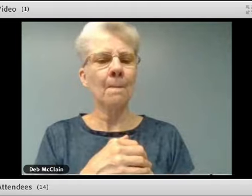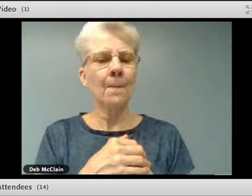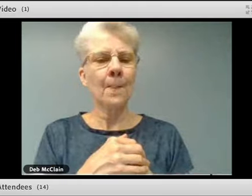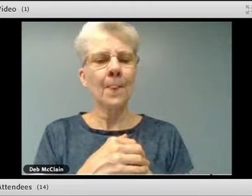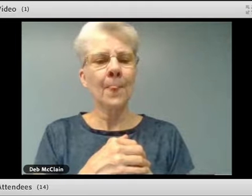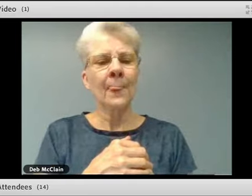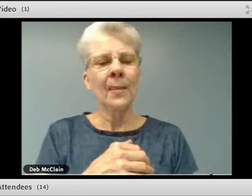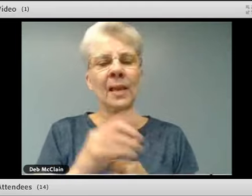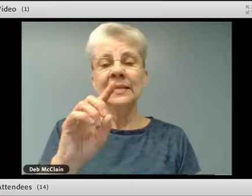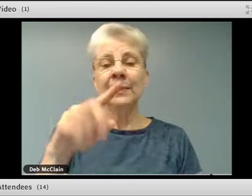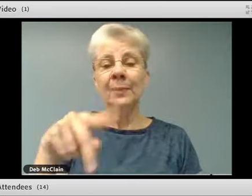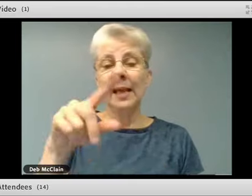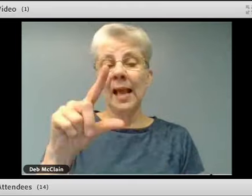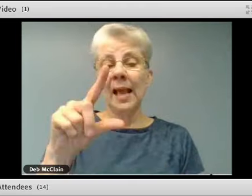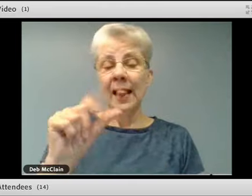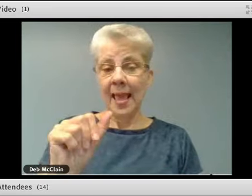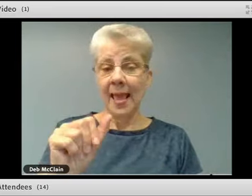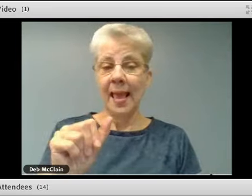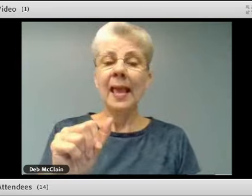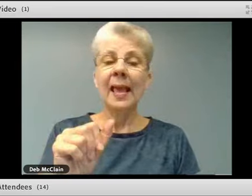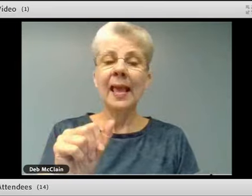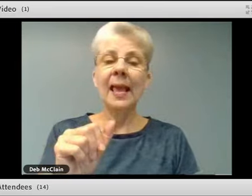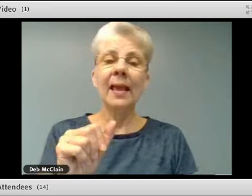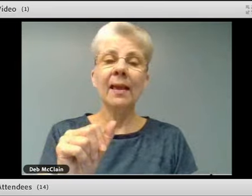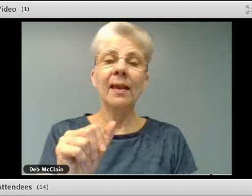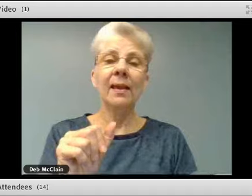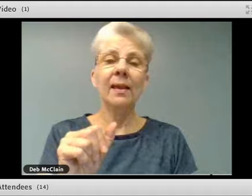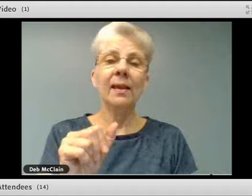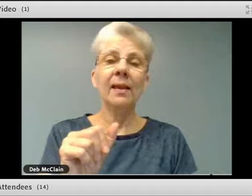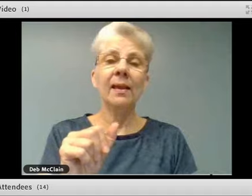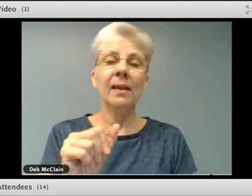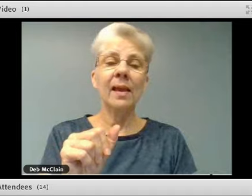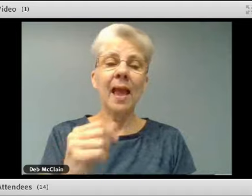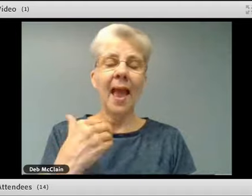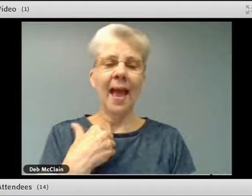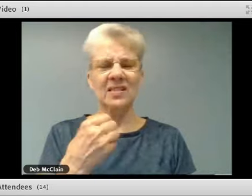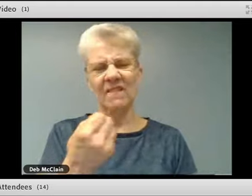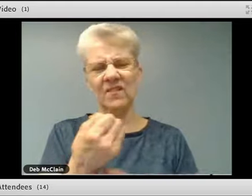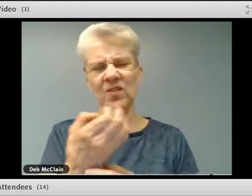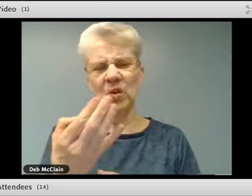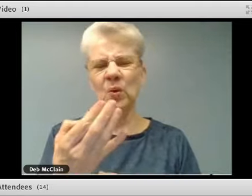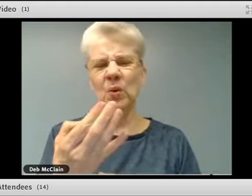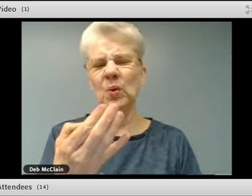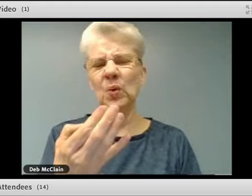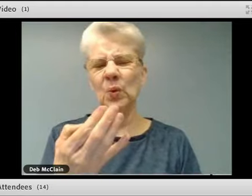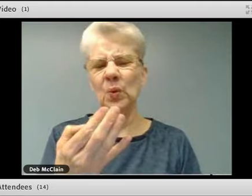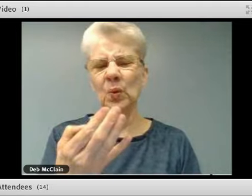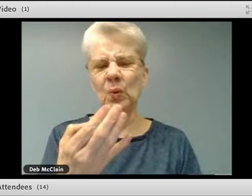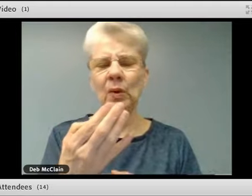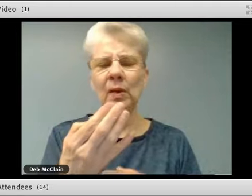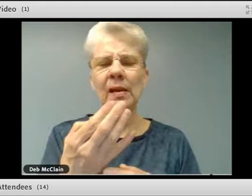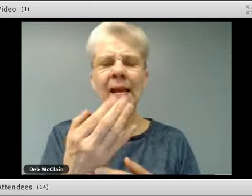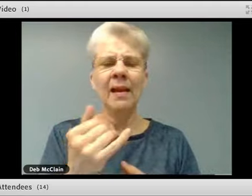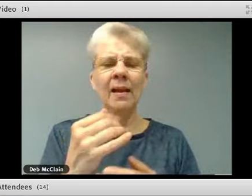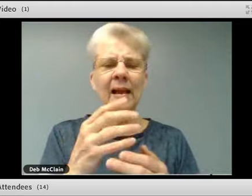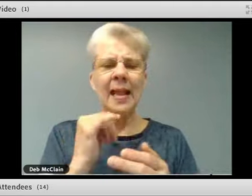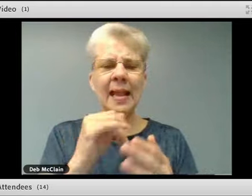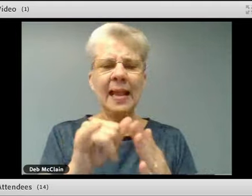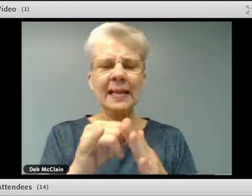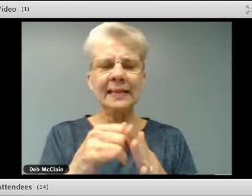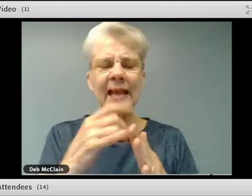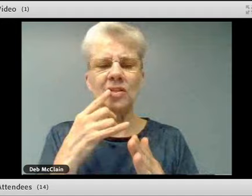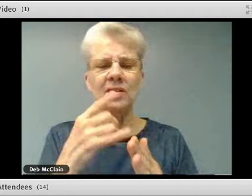The DPLA app library contains a handful of applications built by independent developers interested in